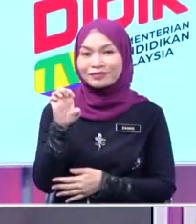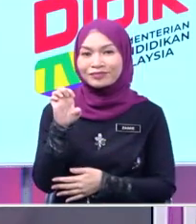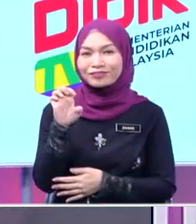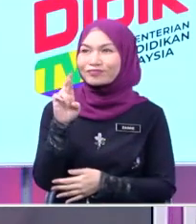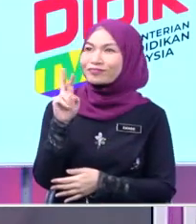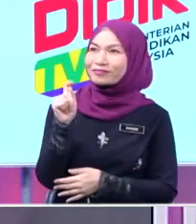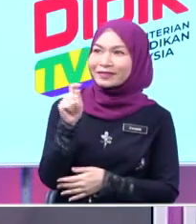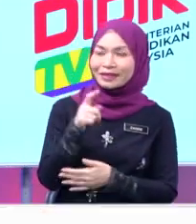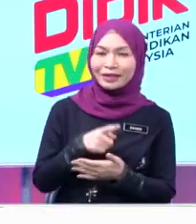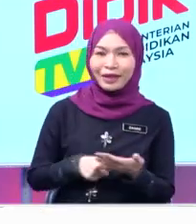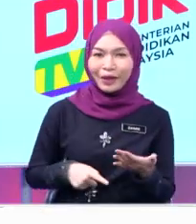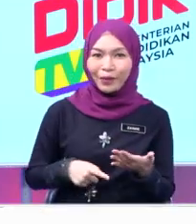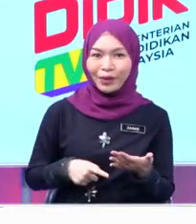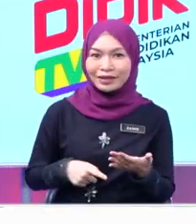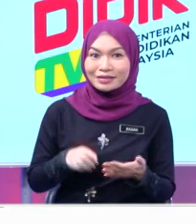what is E?